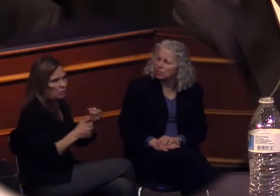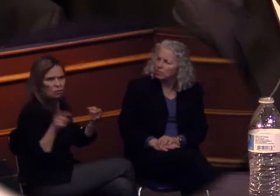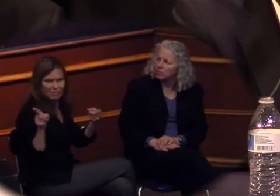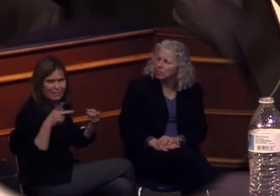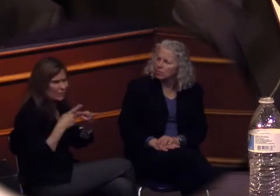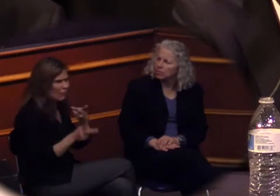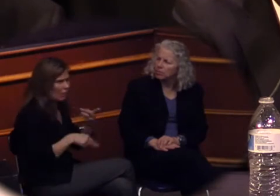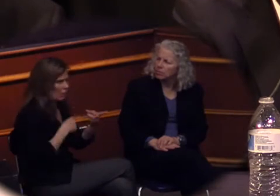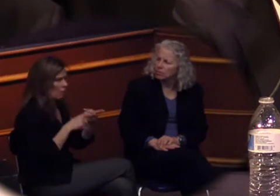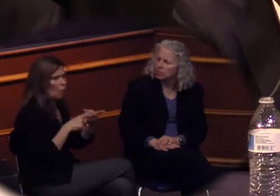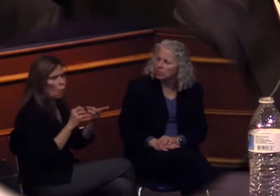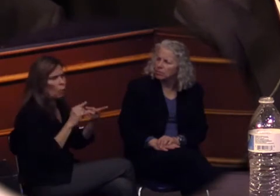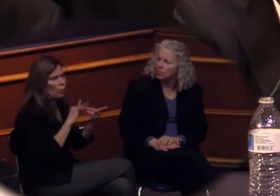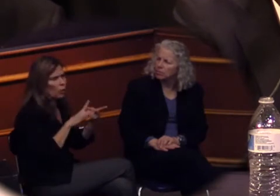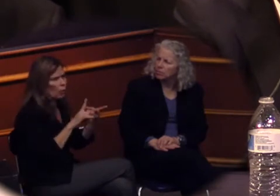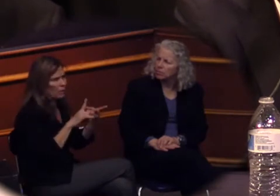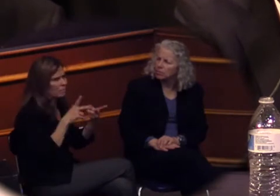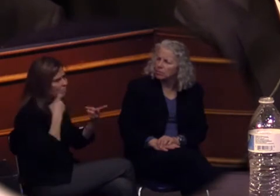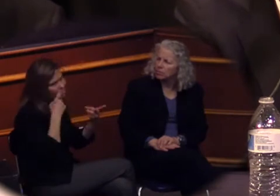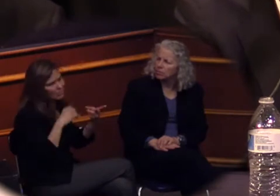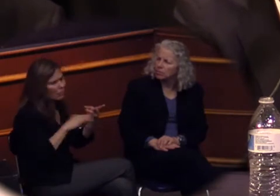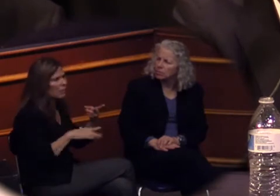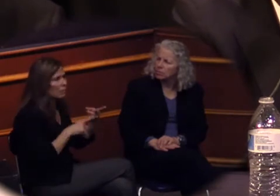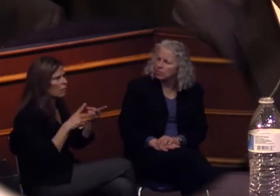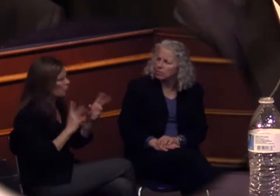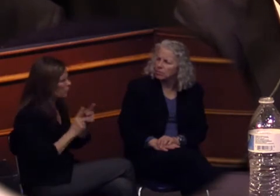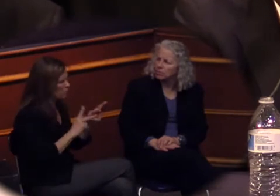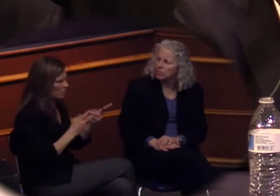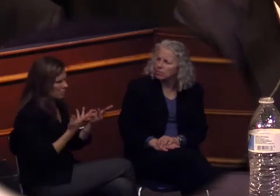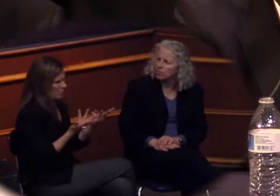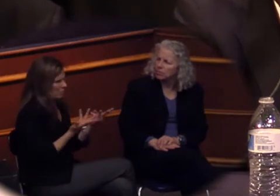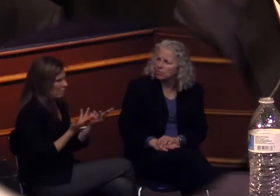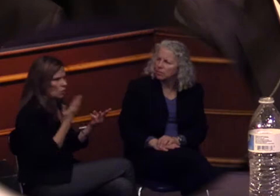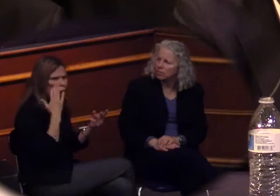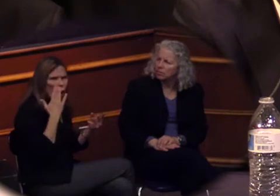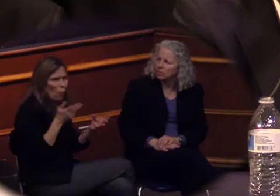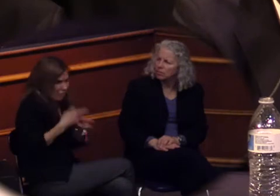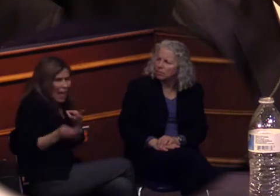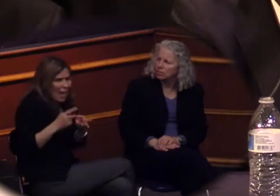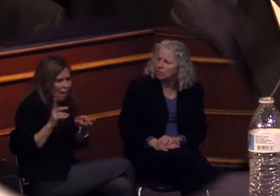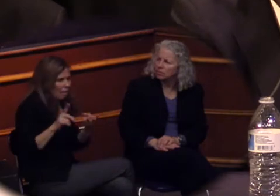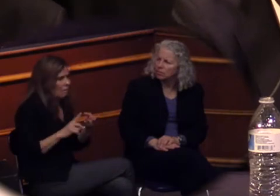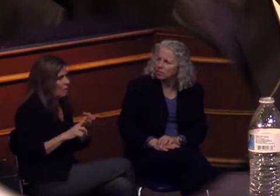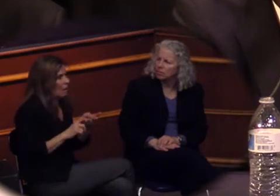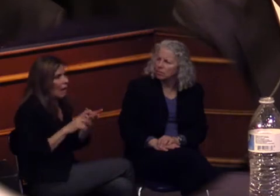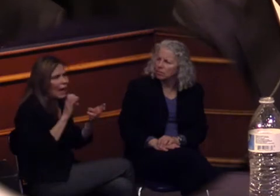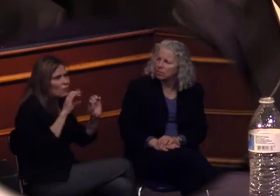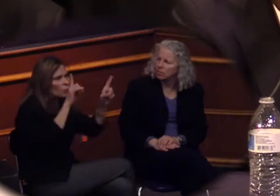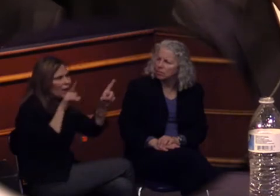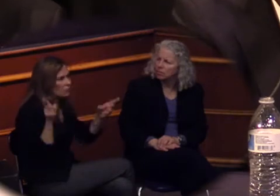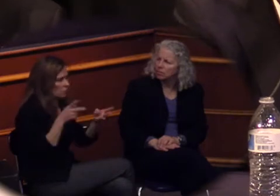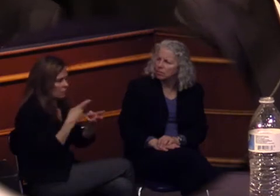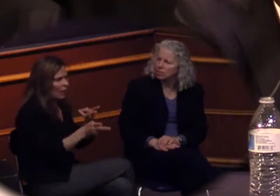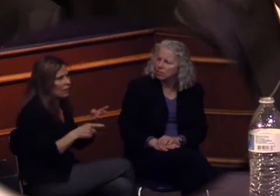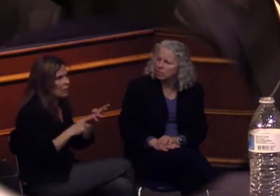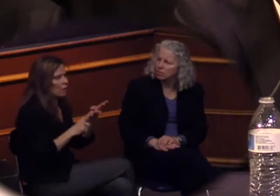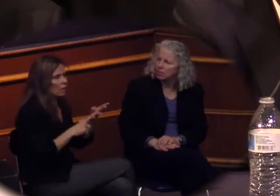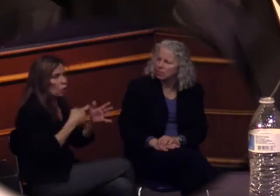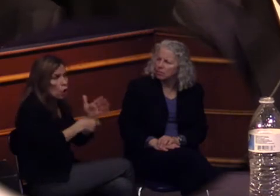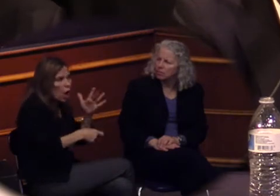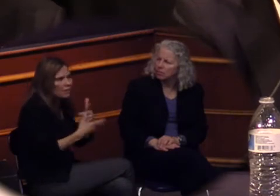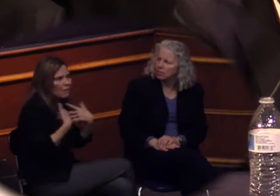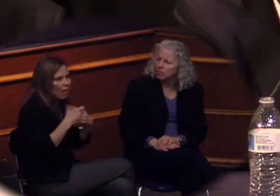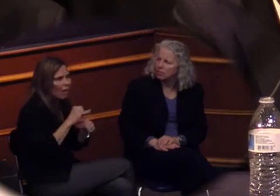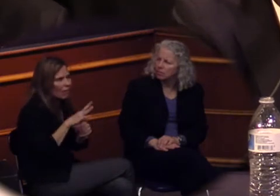he's failing. Because people know other people who are struggling with opioids, lost someone with opioids. Education, he's failing. Cost of health care, failure.